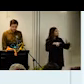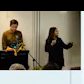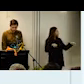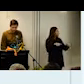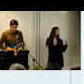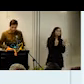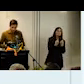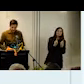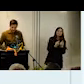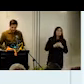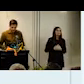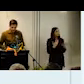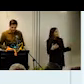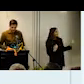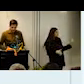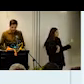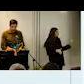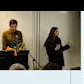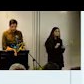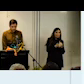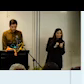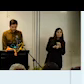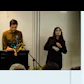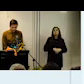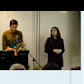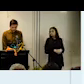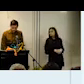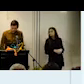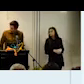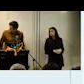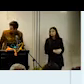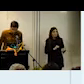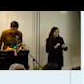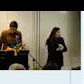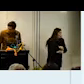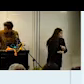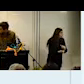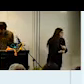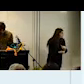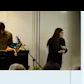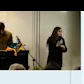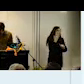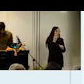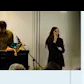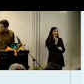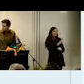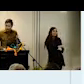things, from playing guitar, playing games, and playing sports. I'm not sure if this is